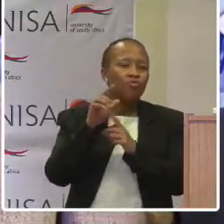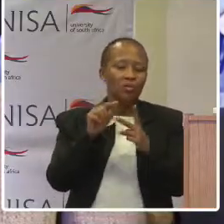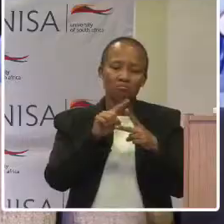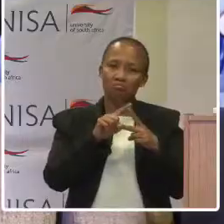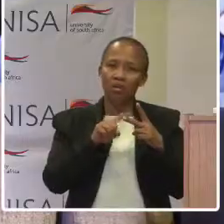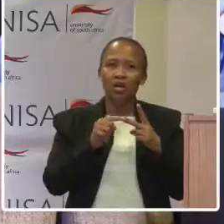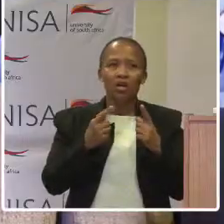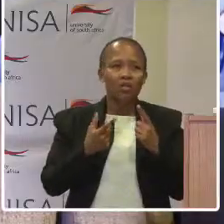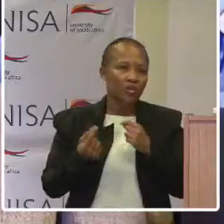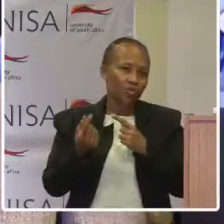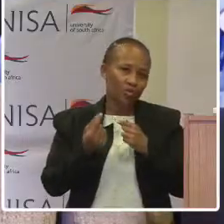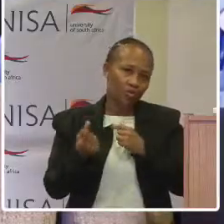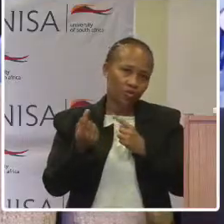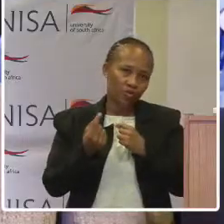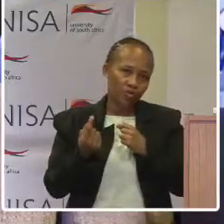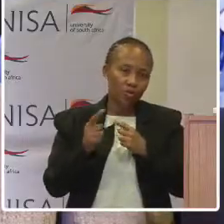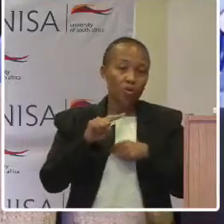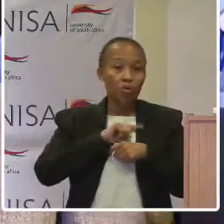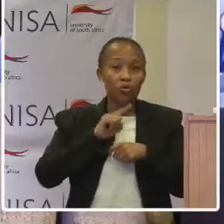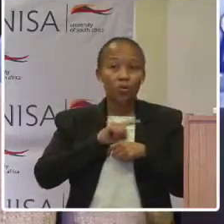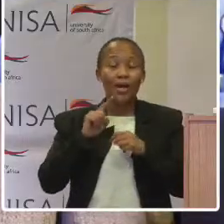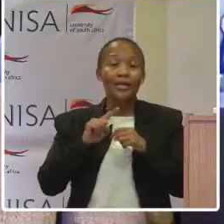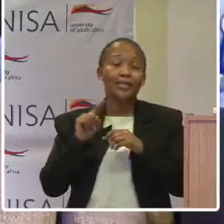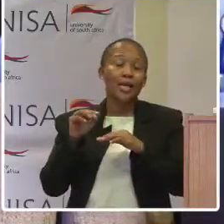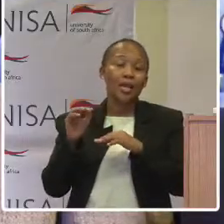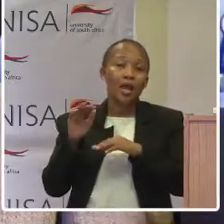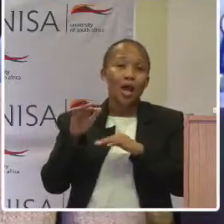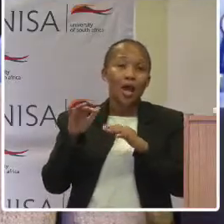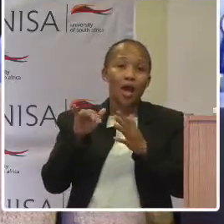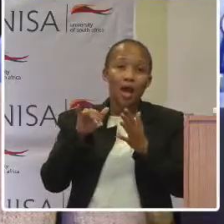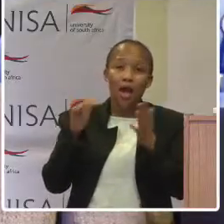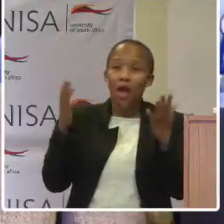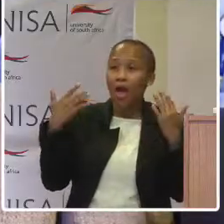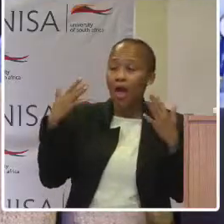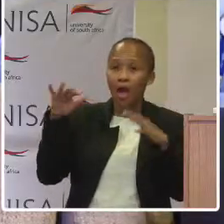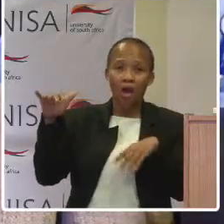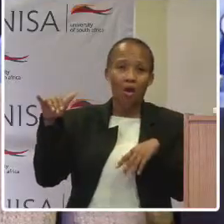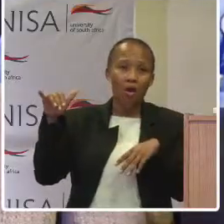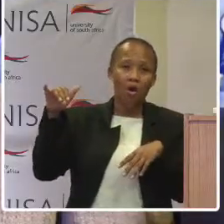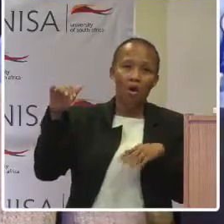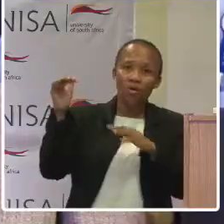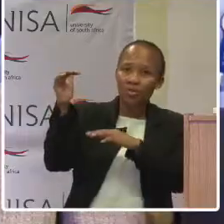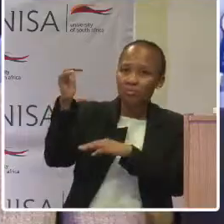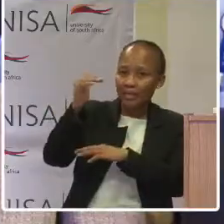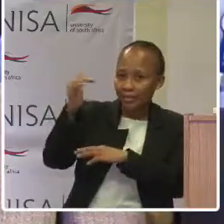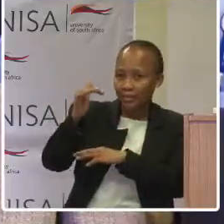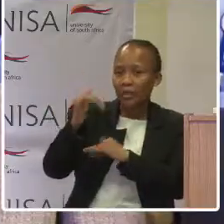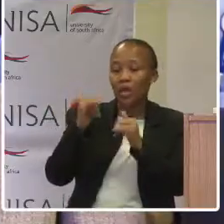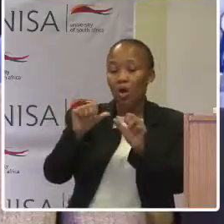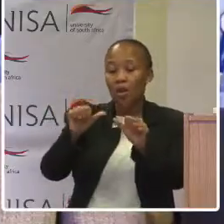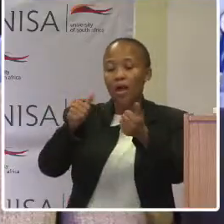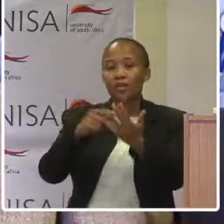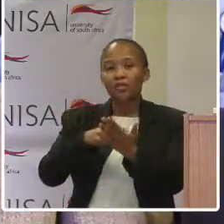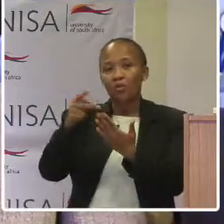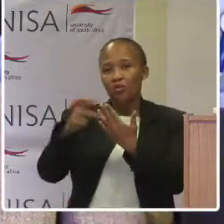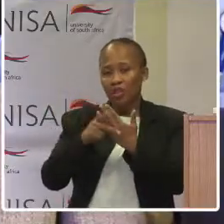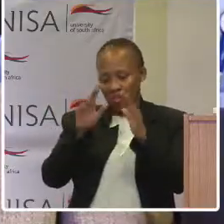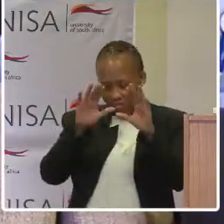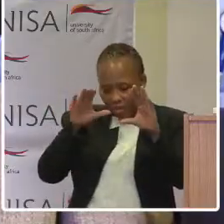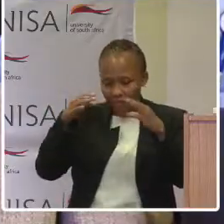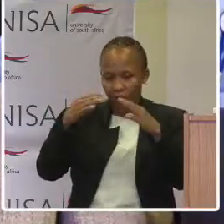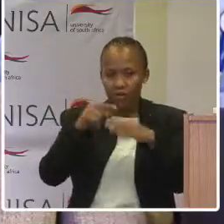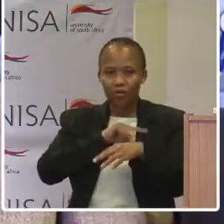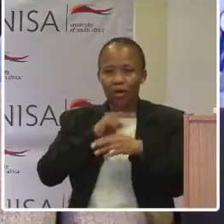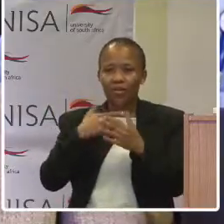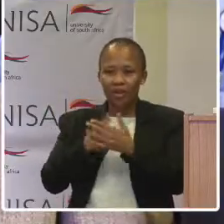it's aerospace, we are focusing on to the next projects. We're looking into space.